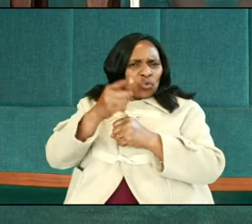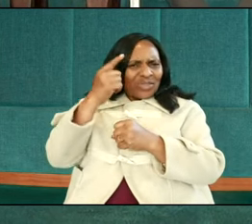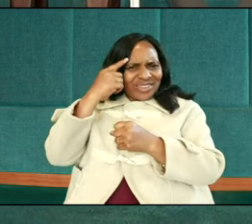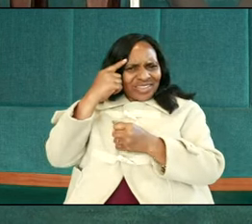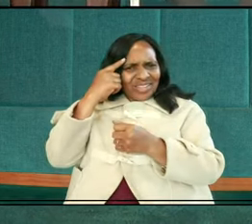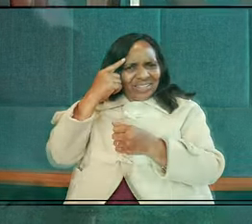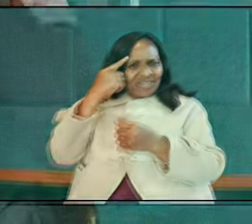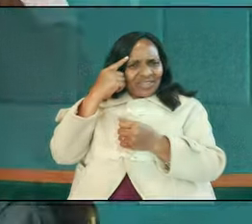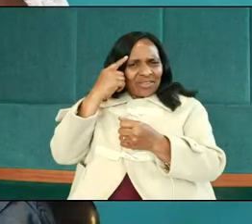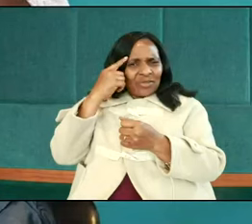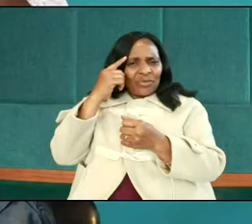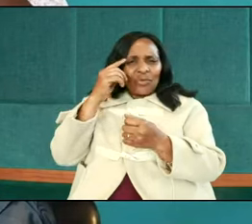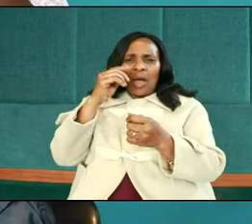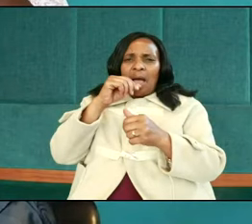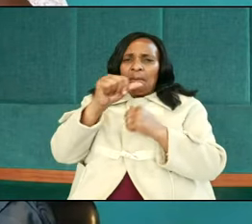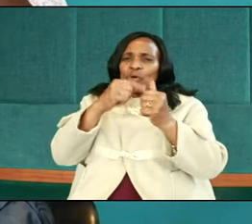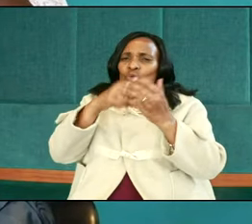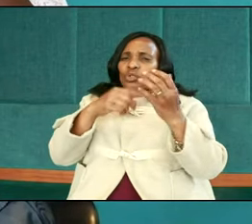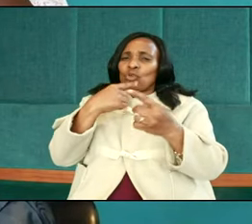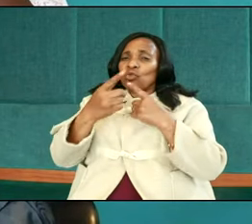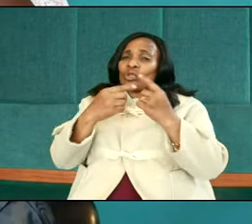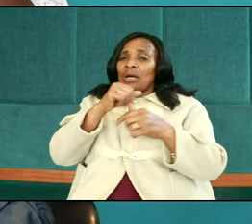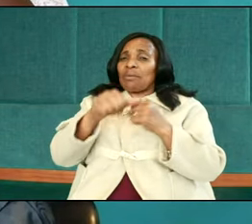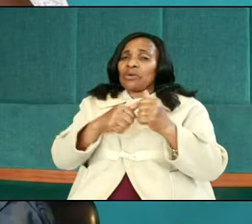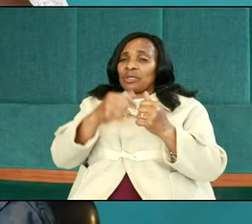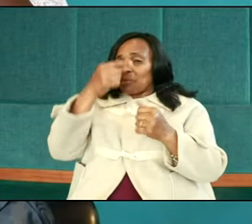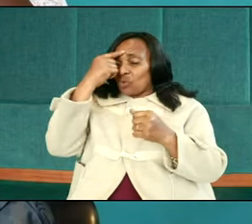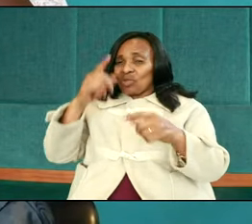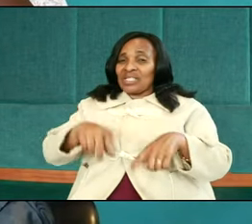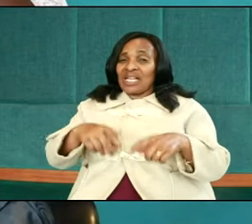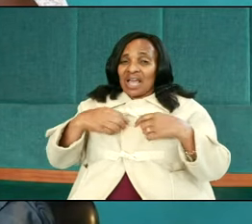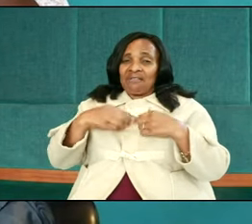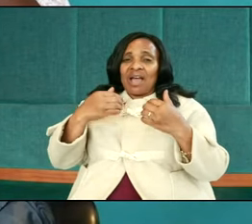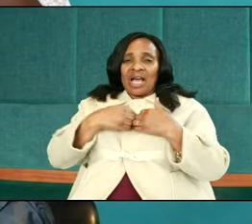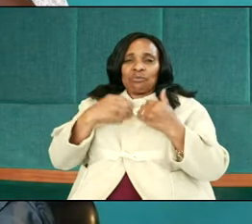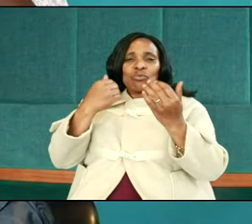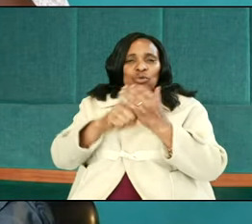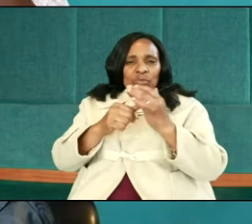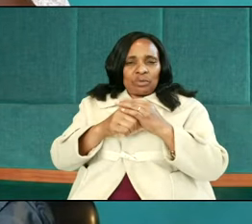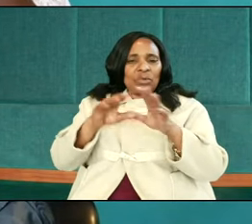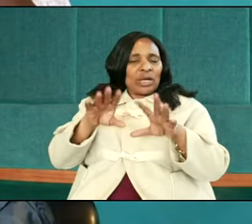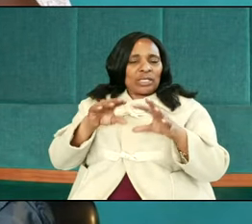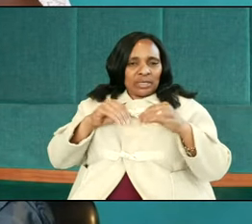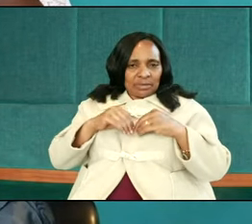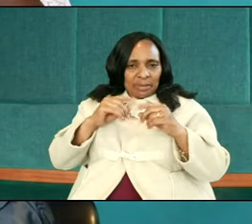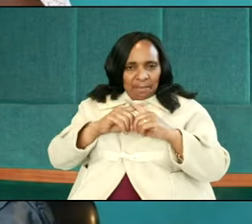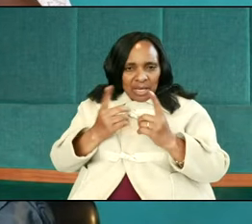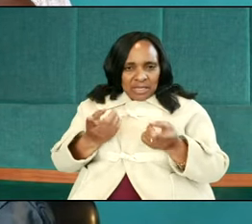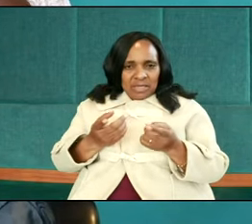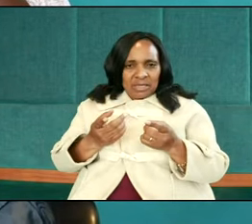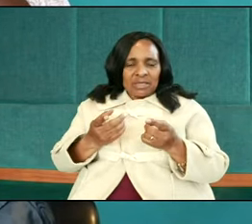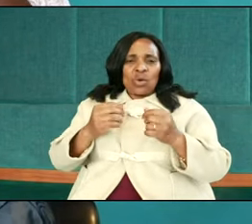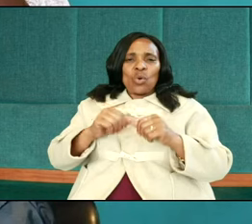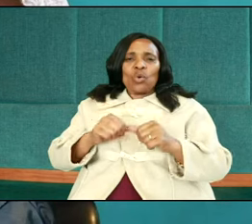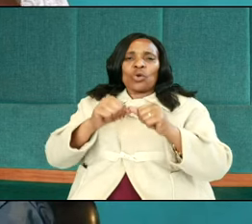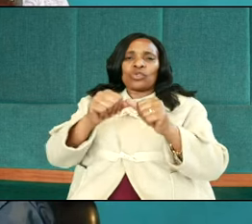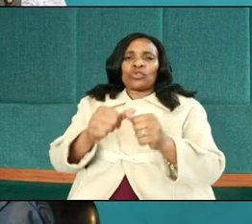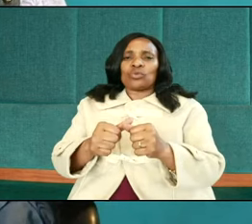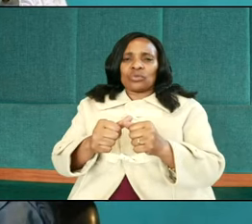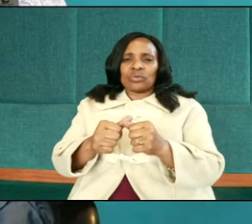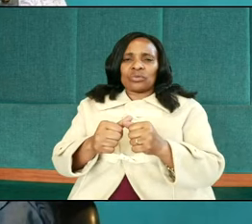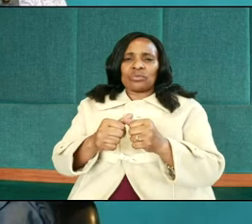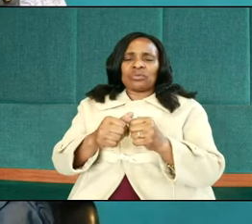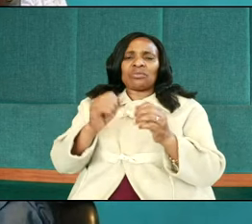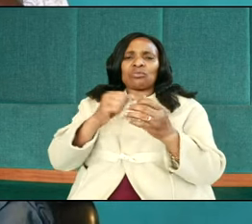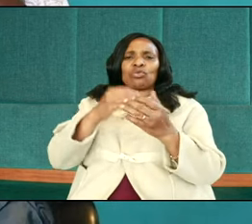see? Because life has consequences. Yes, we accept that, but still want God to free you